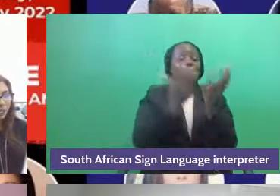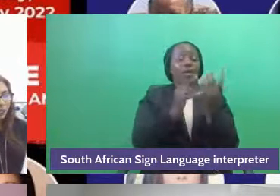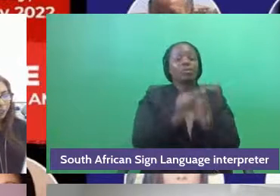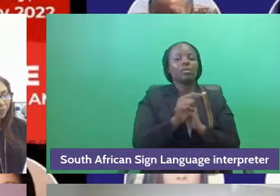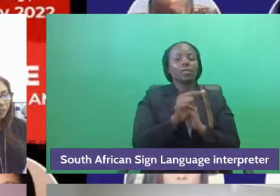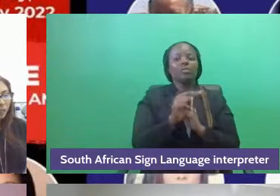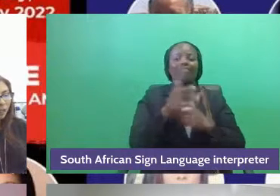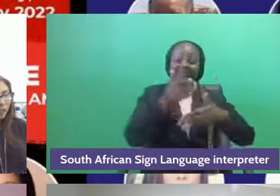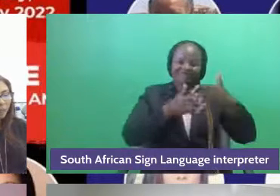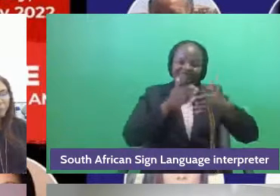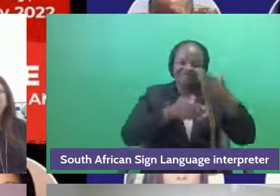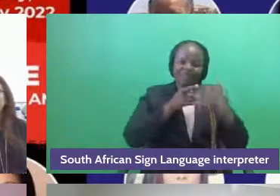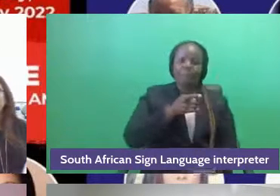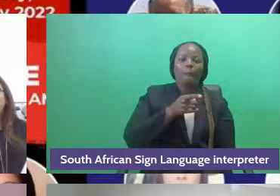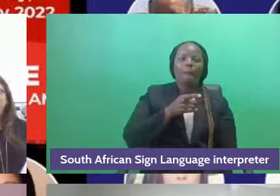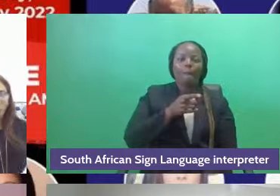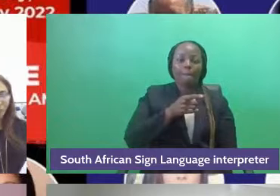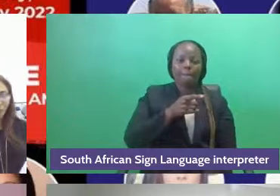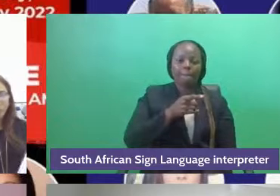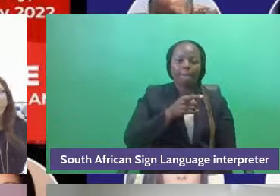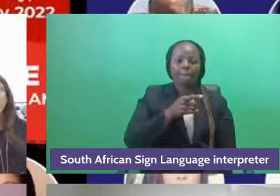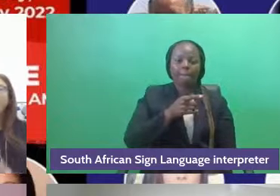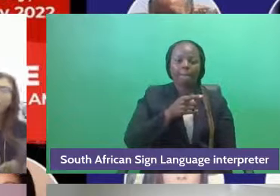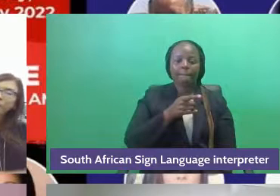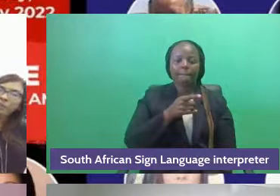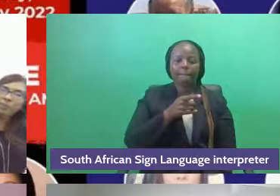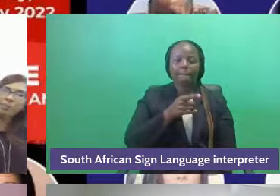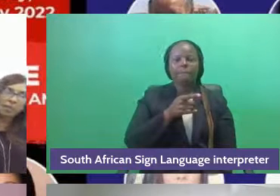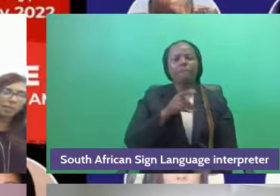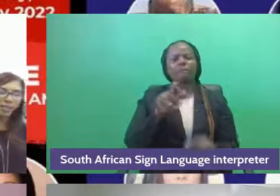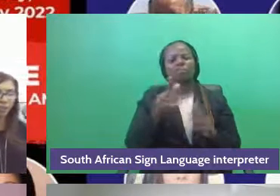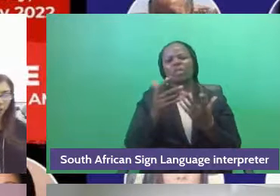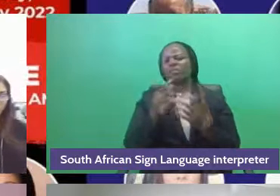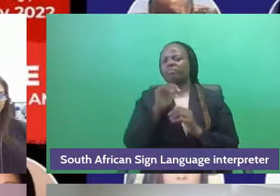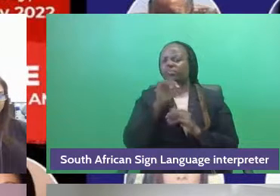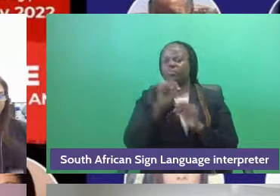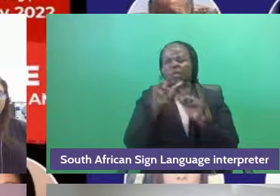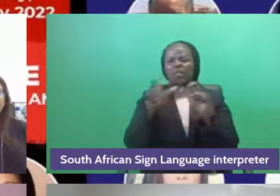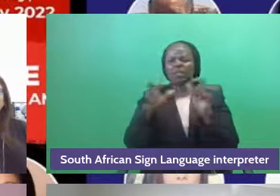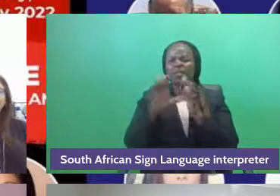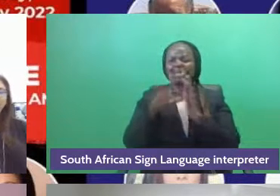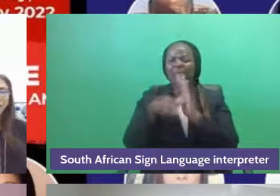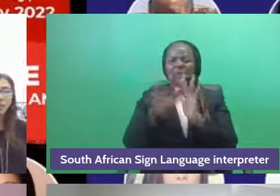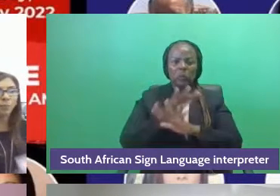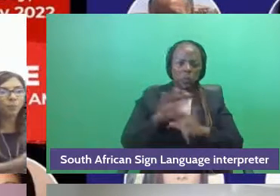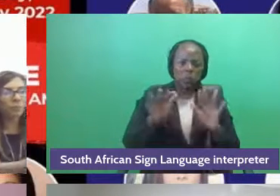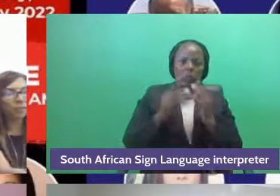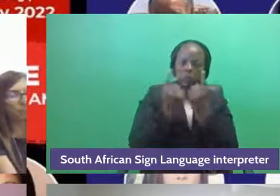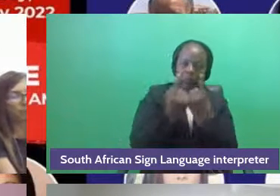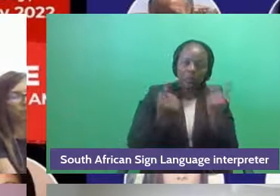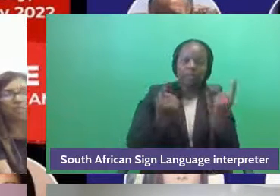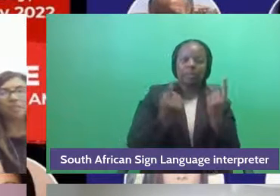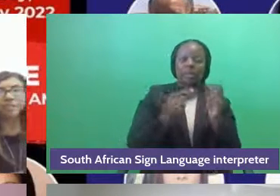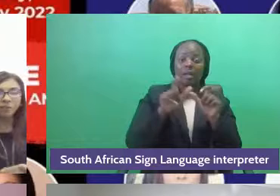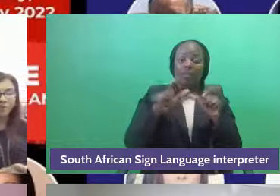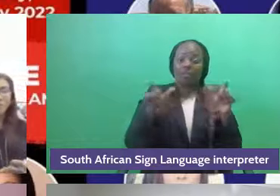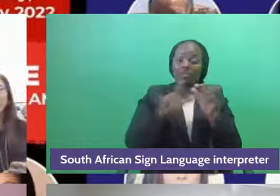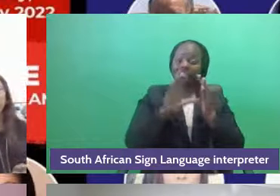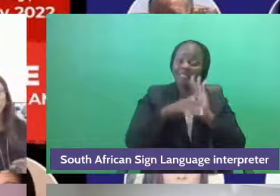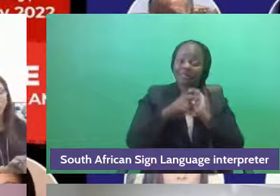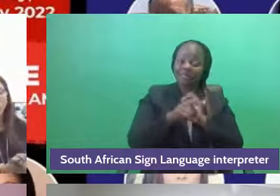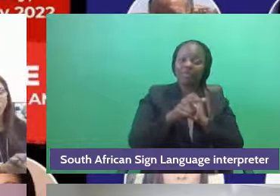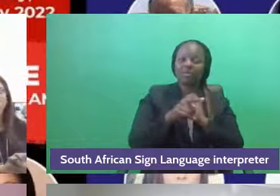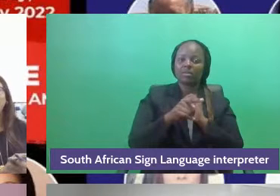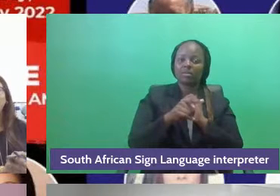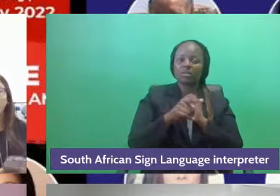a challenge. Remember, people are unique, whether you have a disability or not. And as such, people with disabilities face